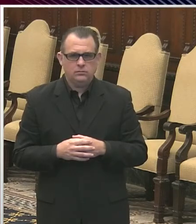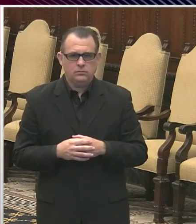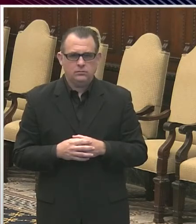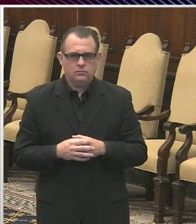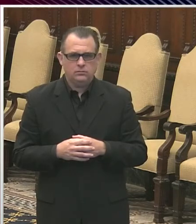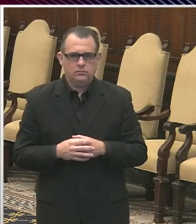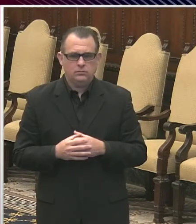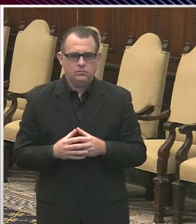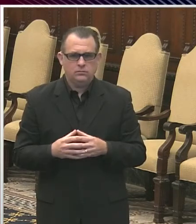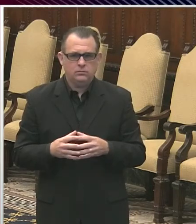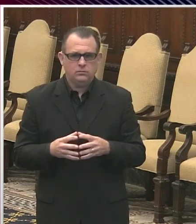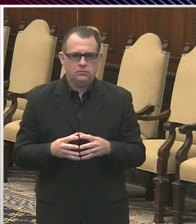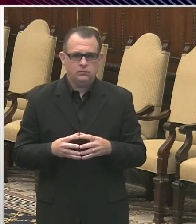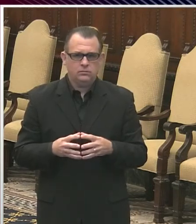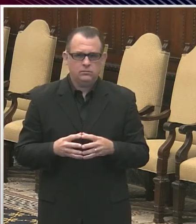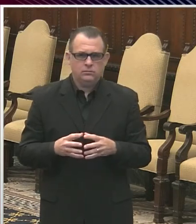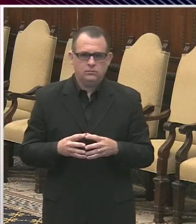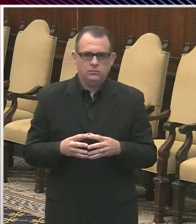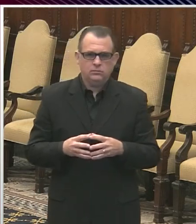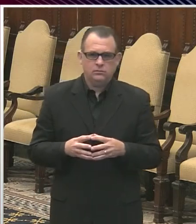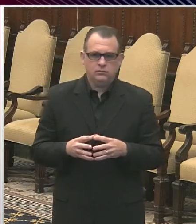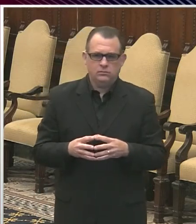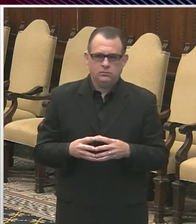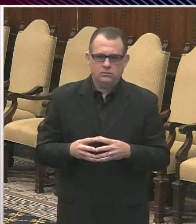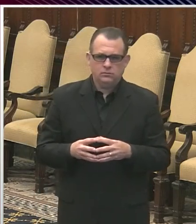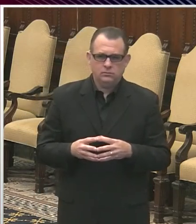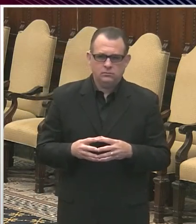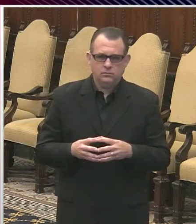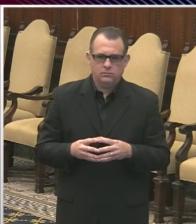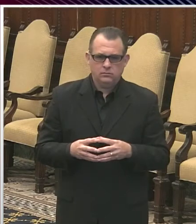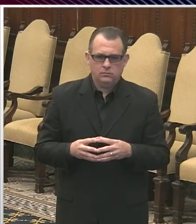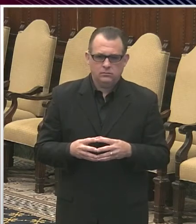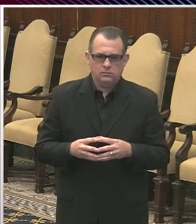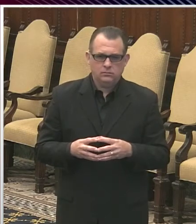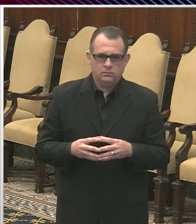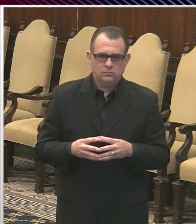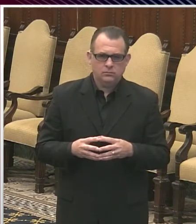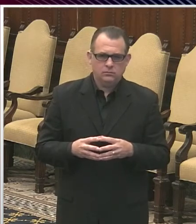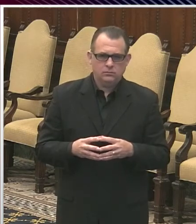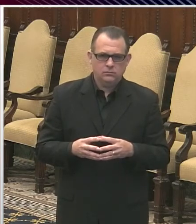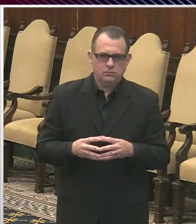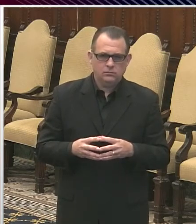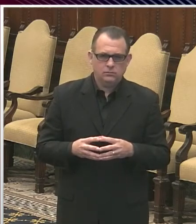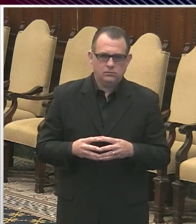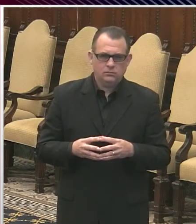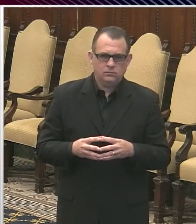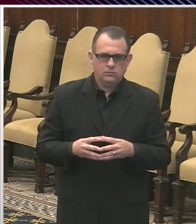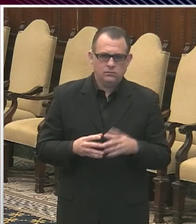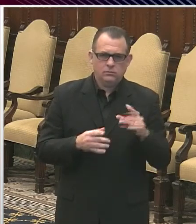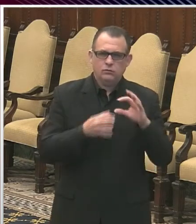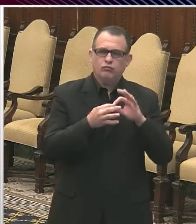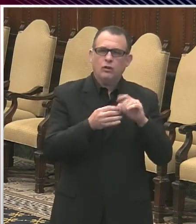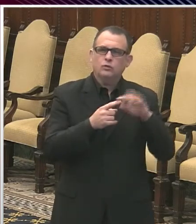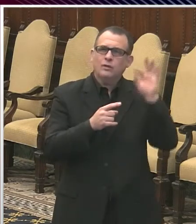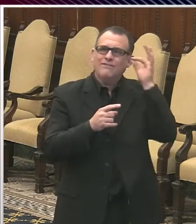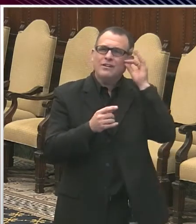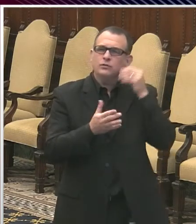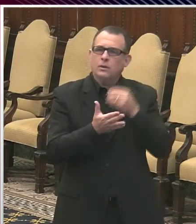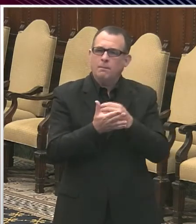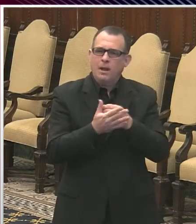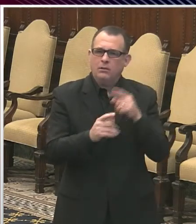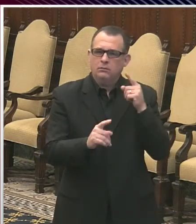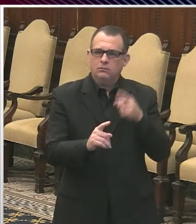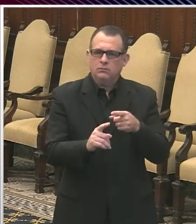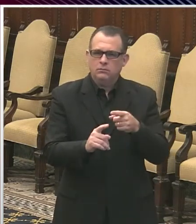alguna participación dentro de la transferencia de estos fondos, por eso pregunto. I'm referring to federal funds, which is what they've mentioned,